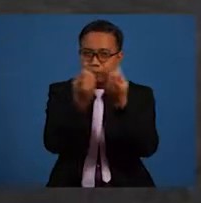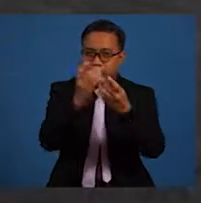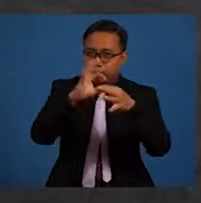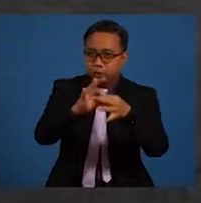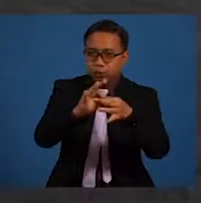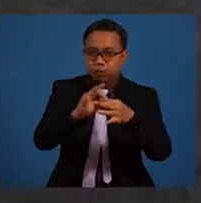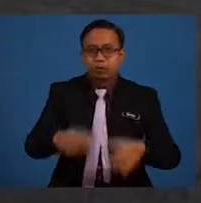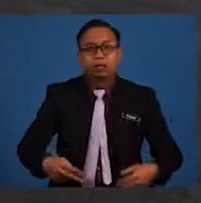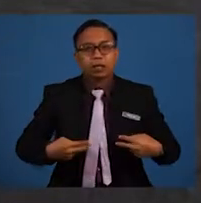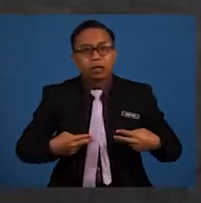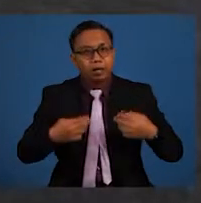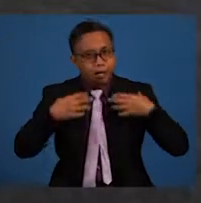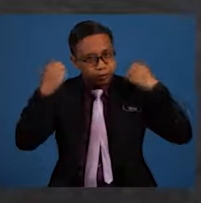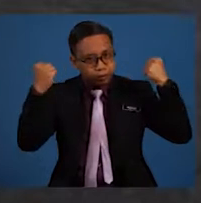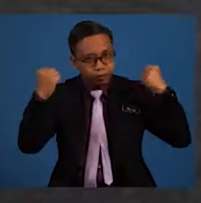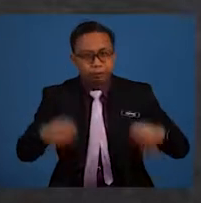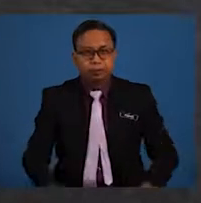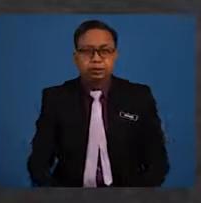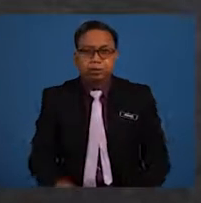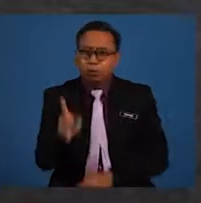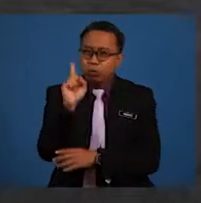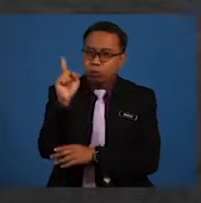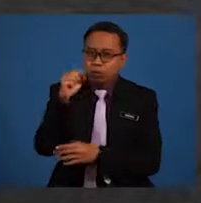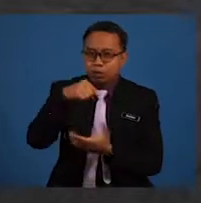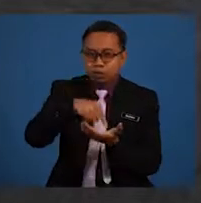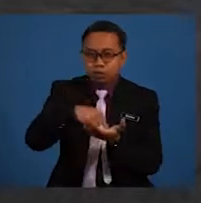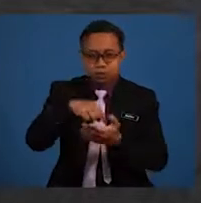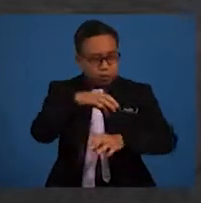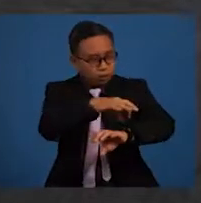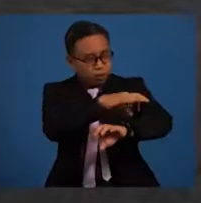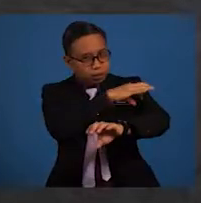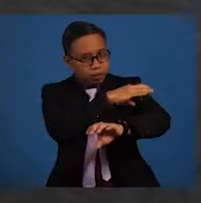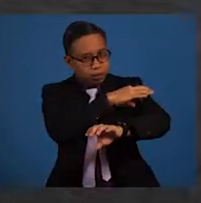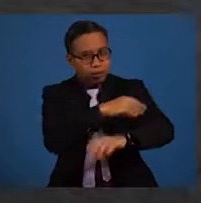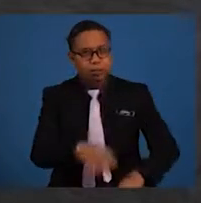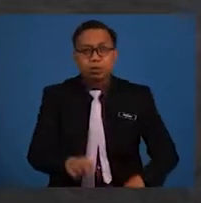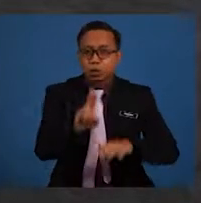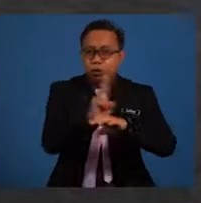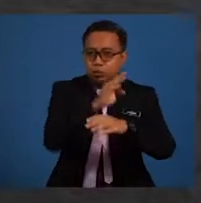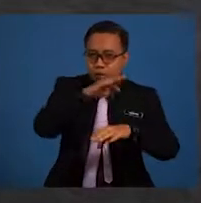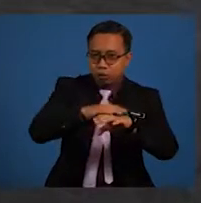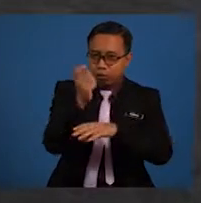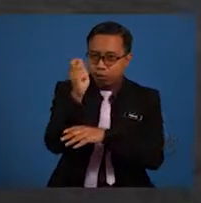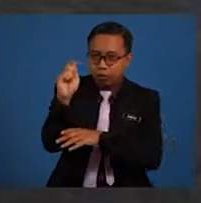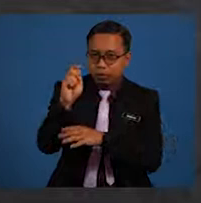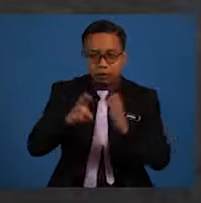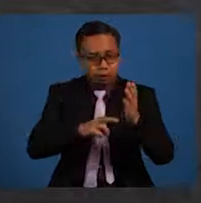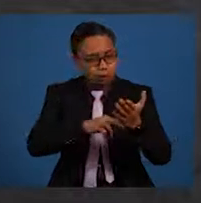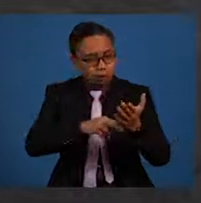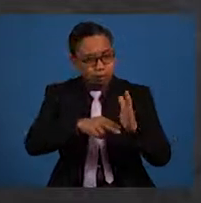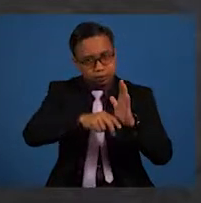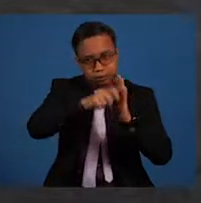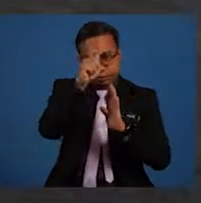Health, which is rickets seems to be on the rise.